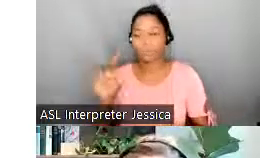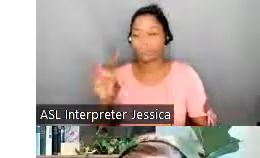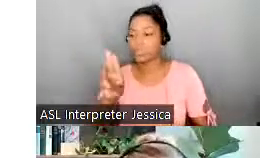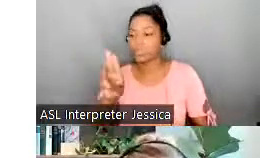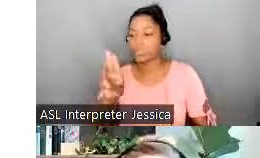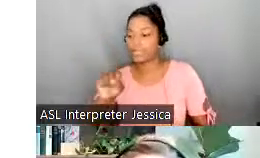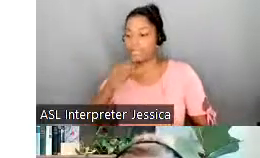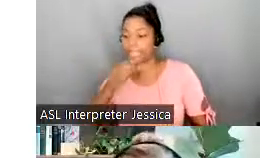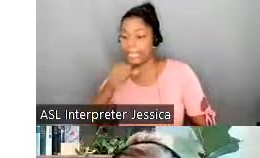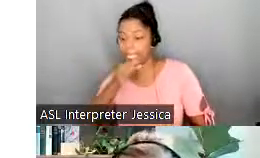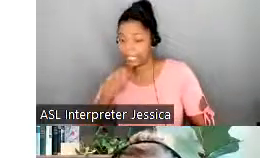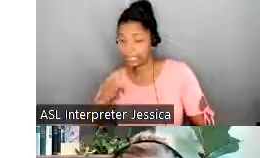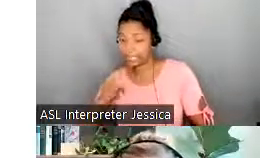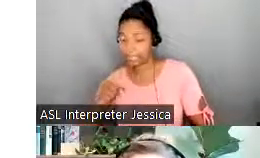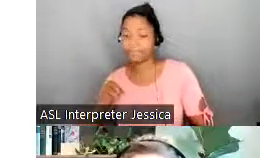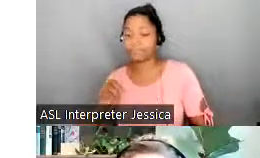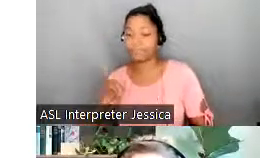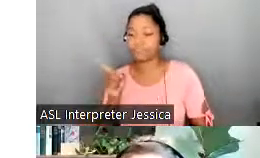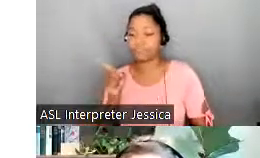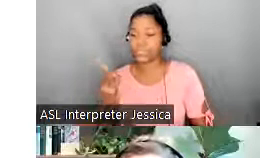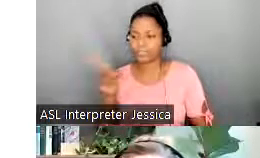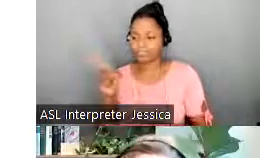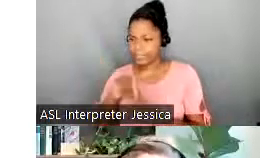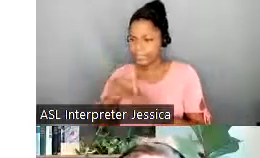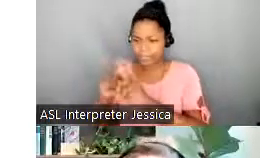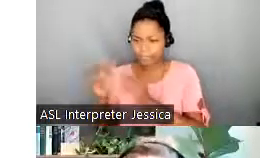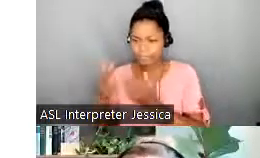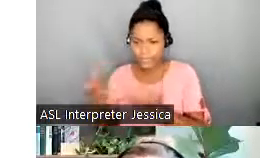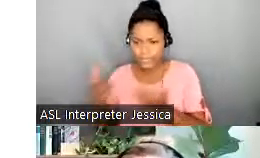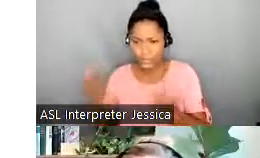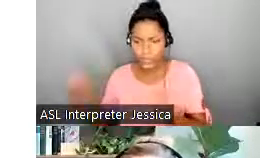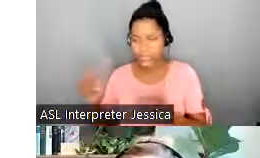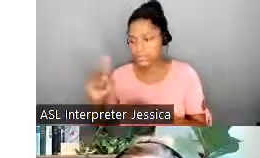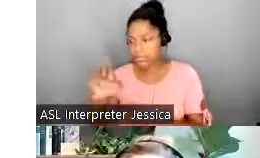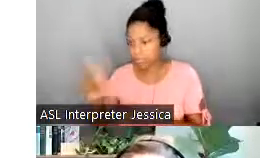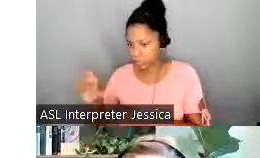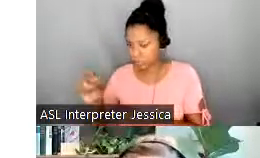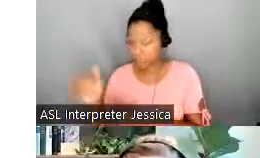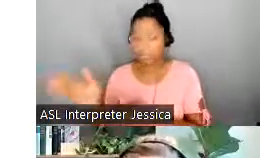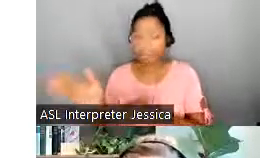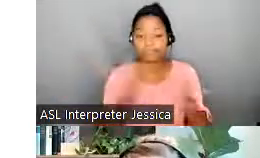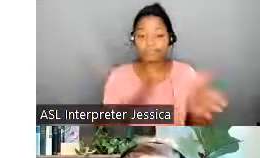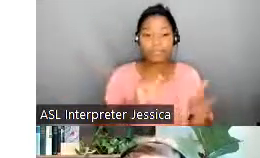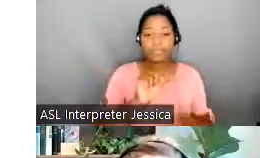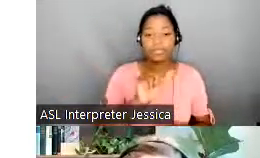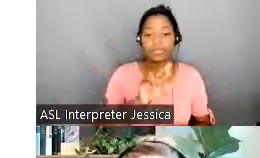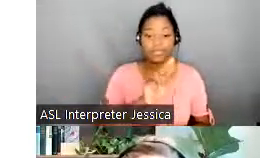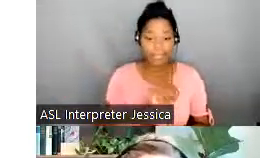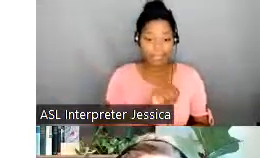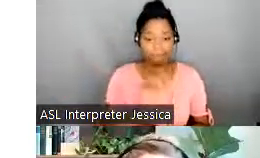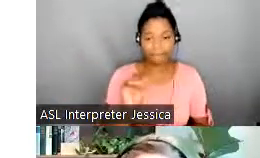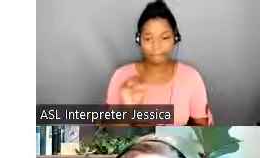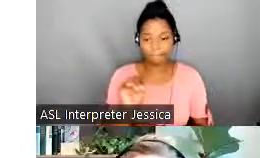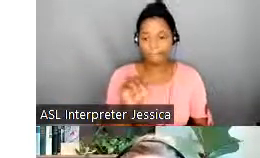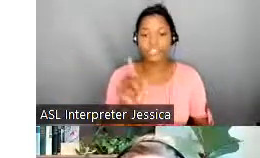sharing information about Engage's tools and resources. And then we'll be joined by Sarah Maloney, the program manager of Commit to Connect,